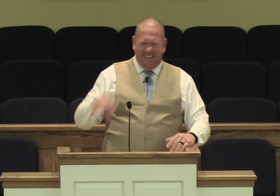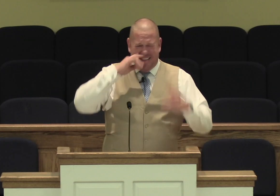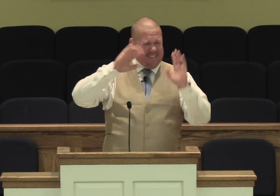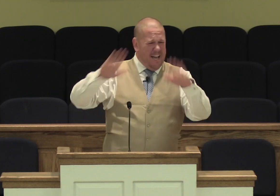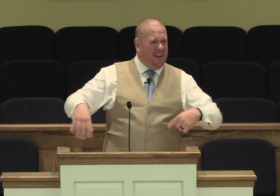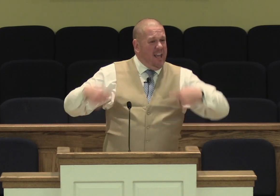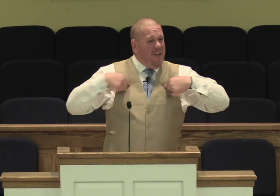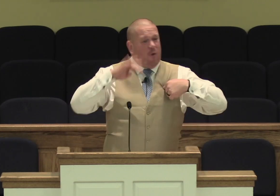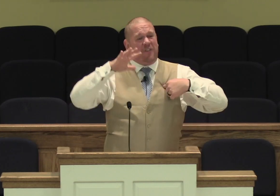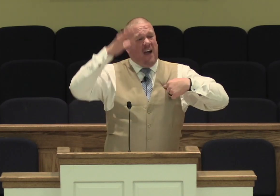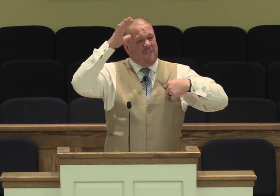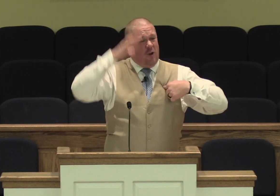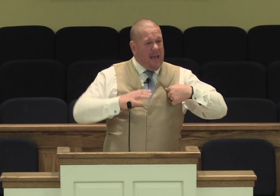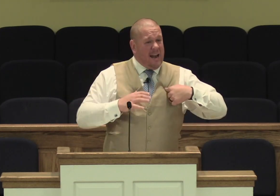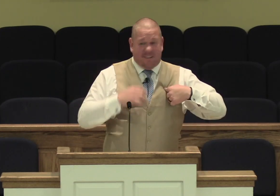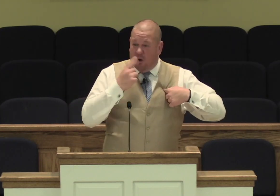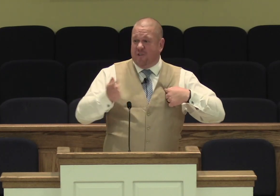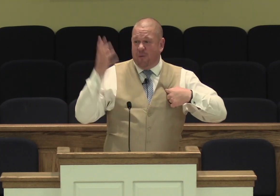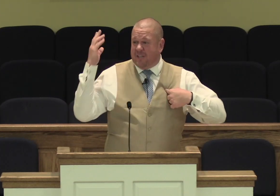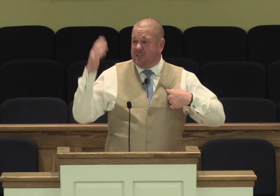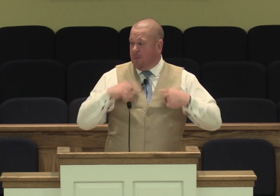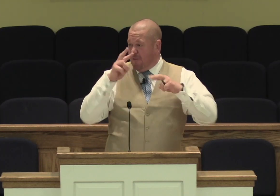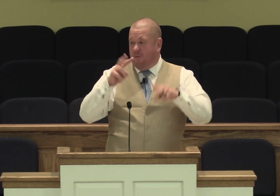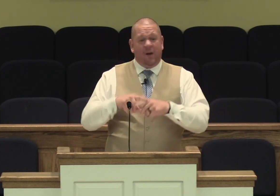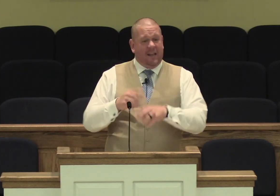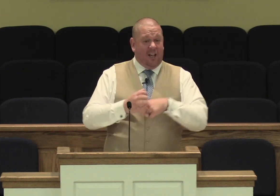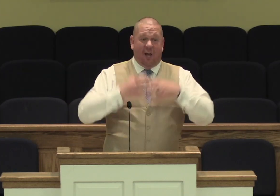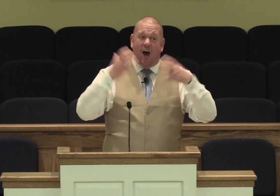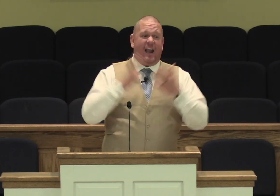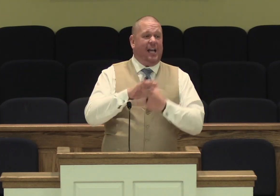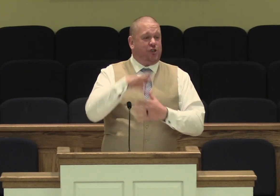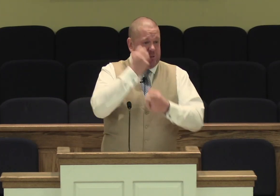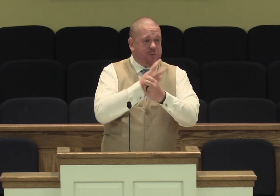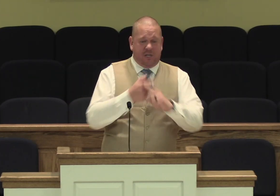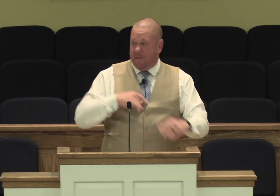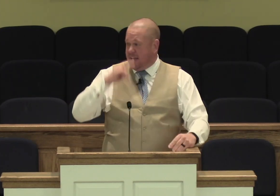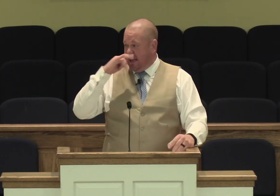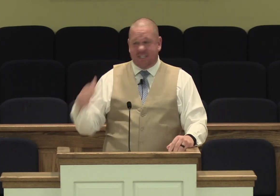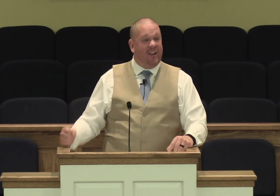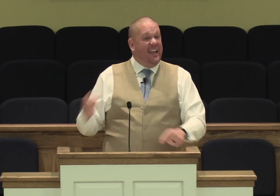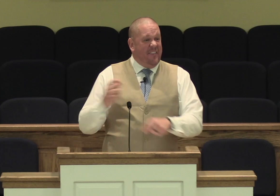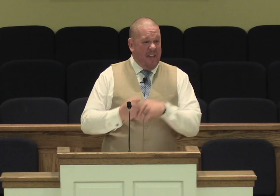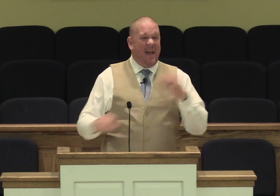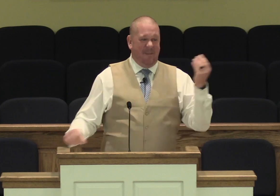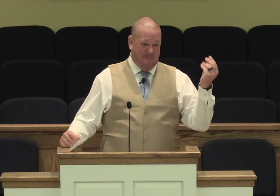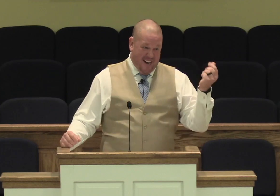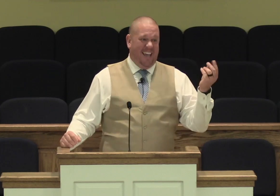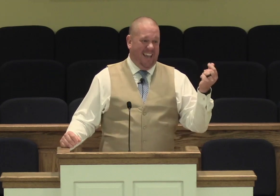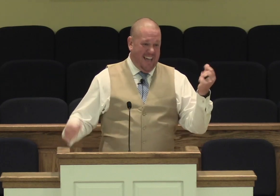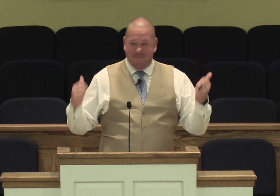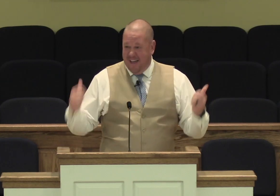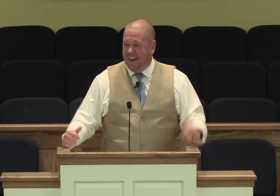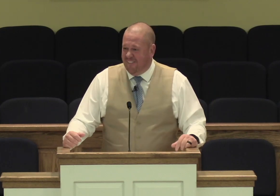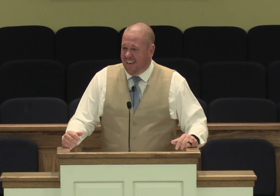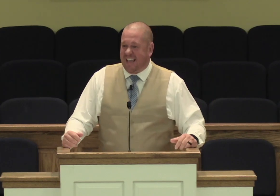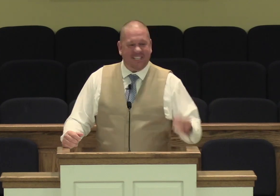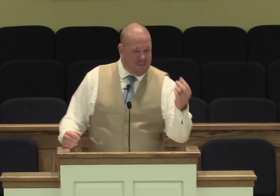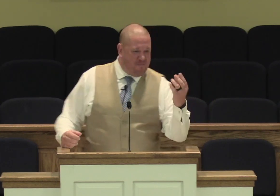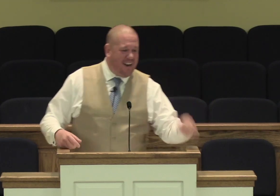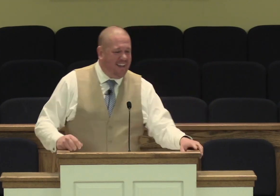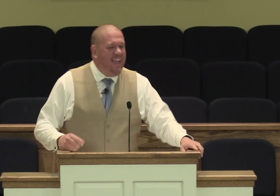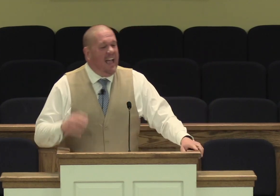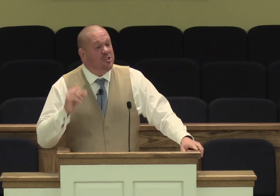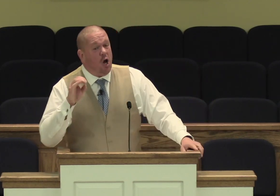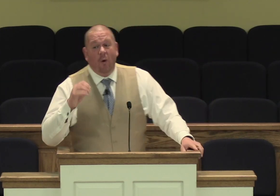and kids, nothing. 45-year-old man, I told you a few weeks ago, I'm looking forward to getting a lot of nice Christmas presents for my kids this year. They make money, amen. I mean, they got